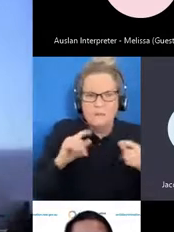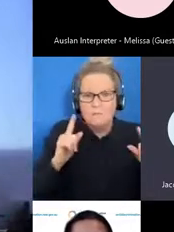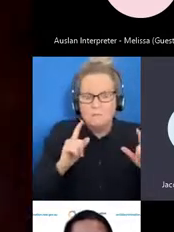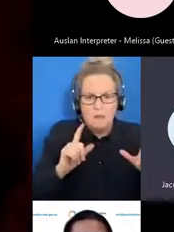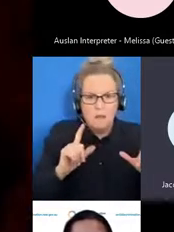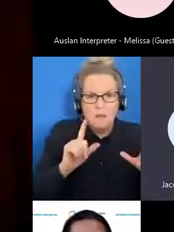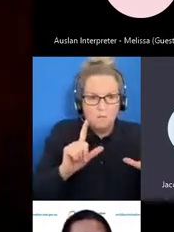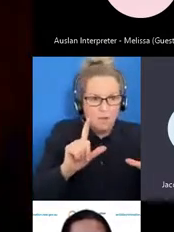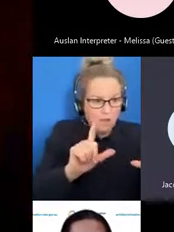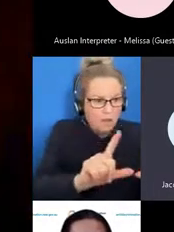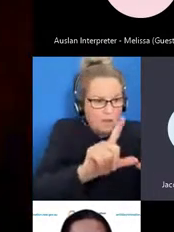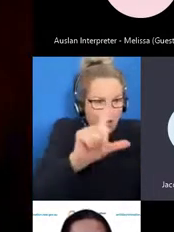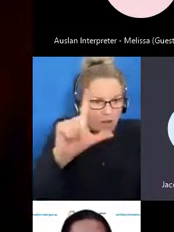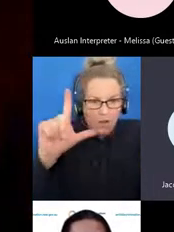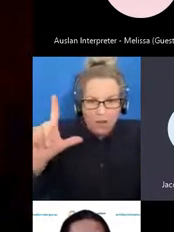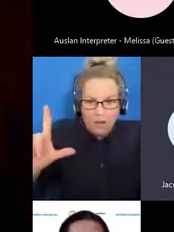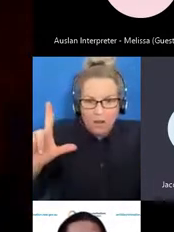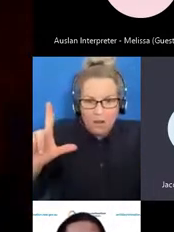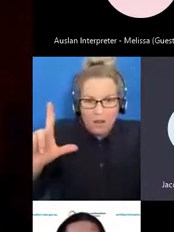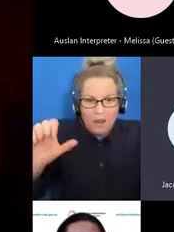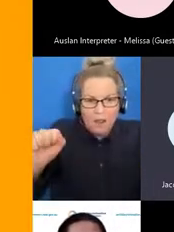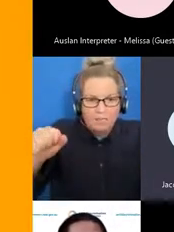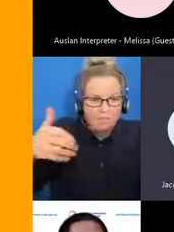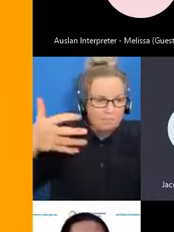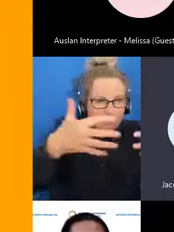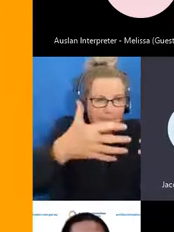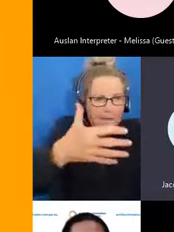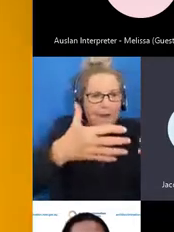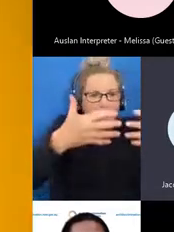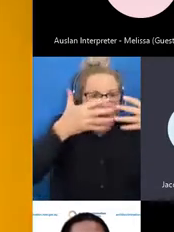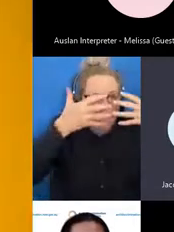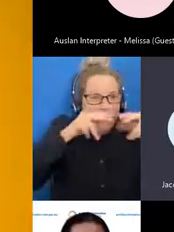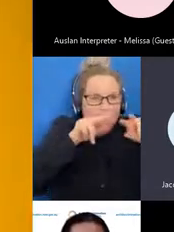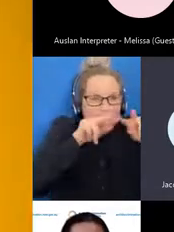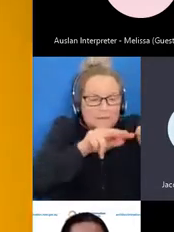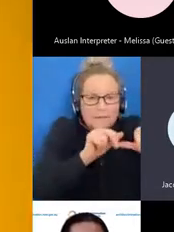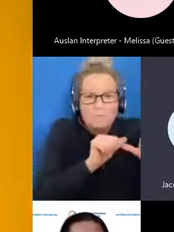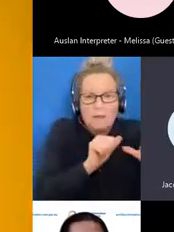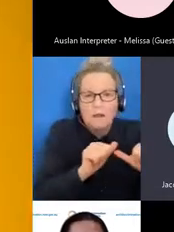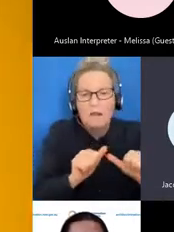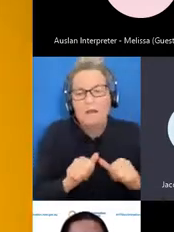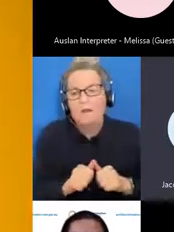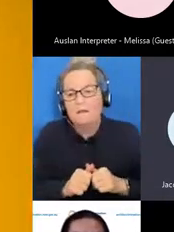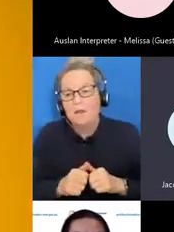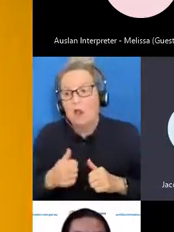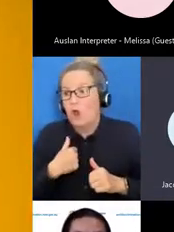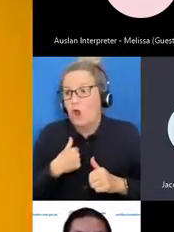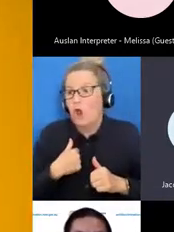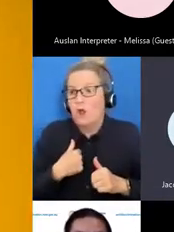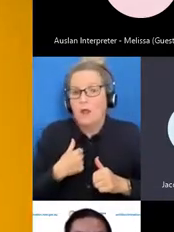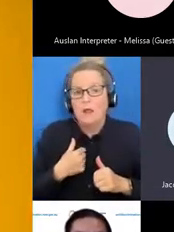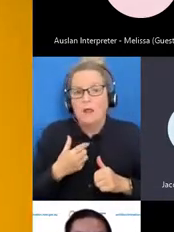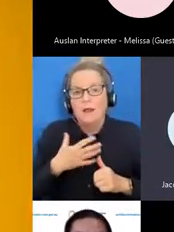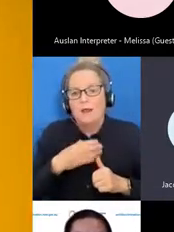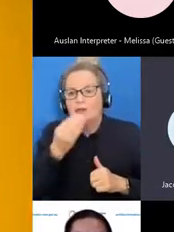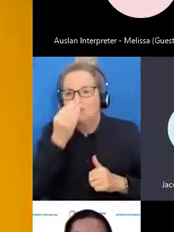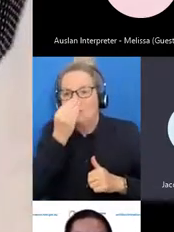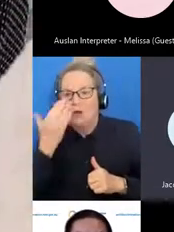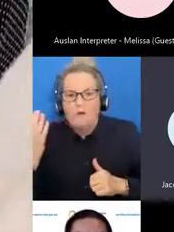I could get two new screens with screen arms to help bring screens close to my face to see. By giving me time off, in a sense, to